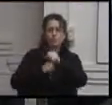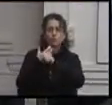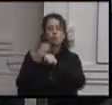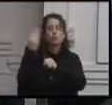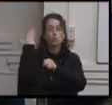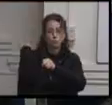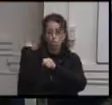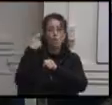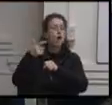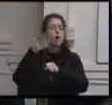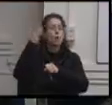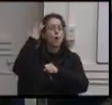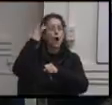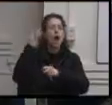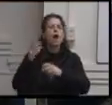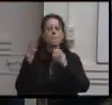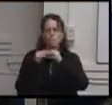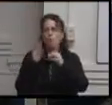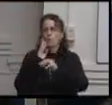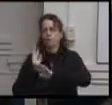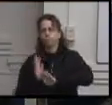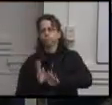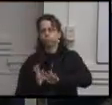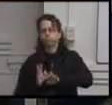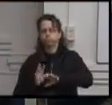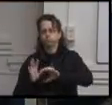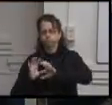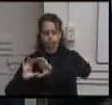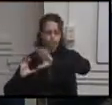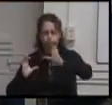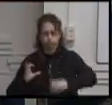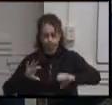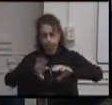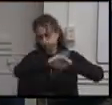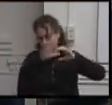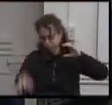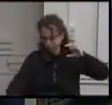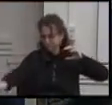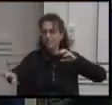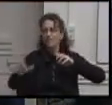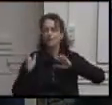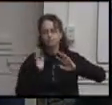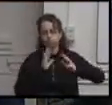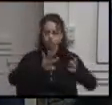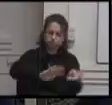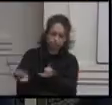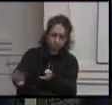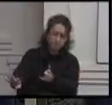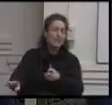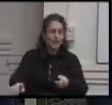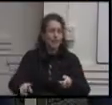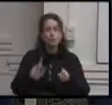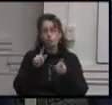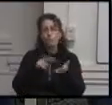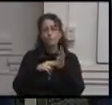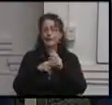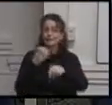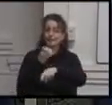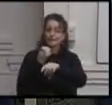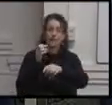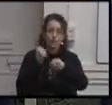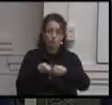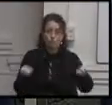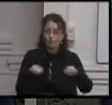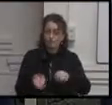it's a larger facility and it has more equipment that uses electricity in particular.